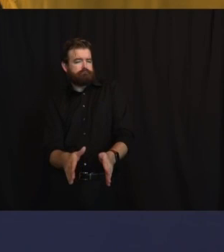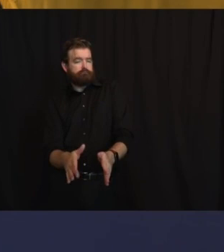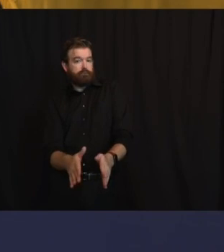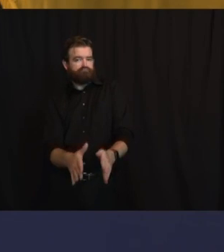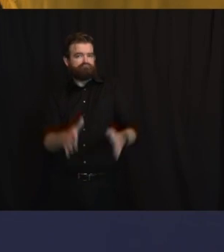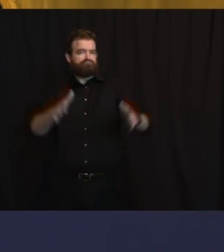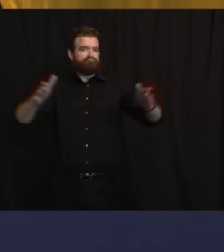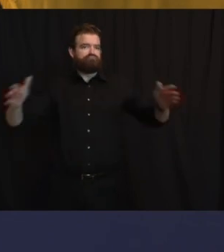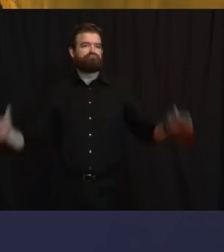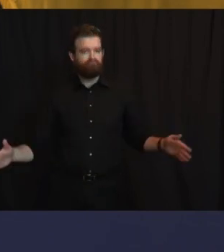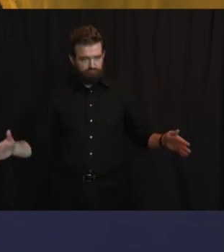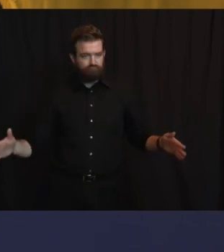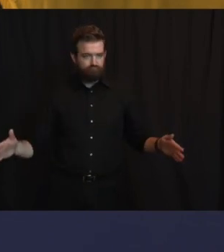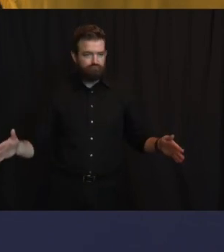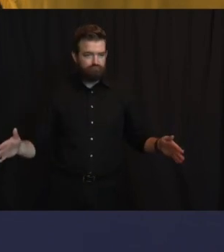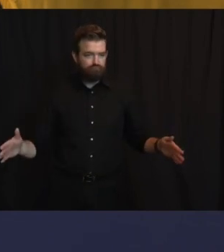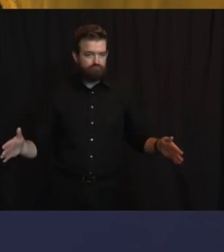endeavor. It's